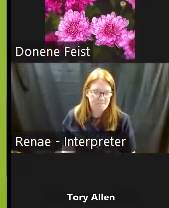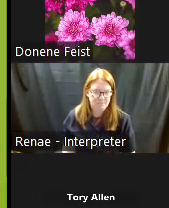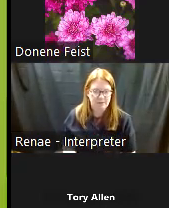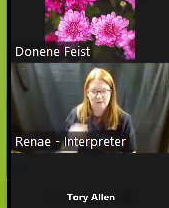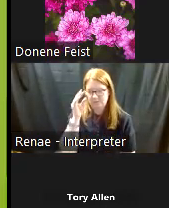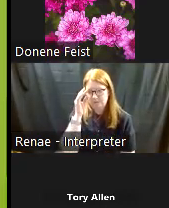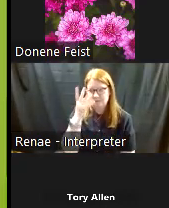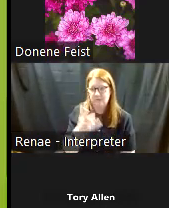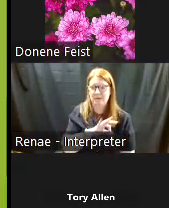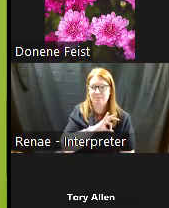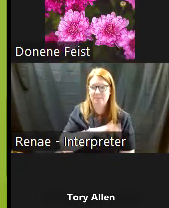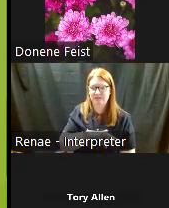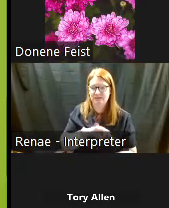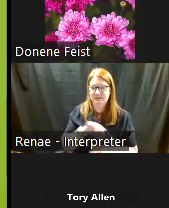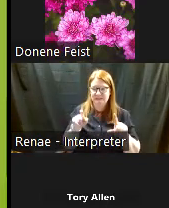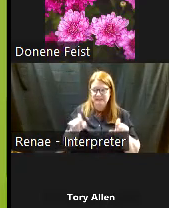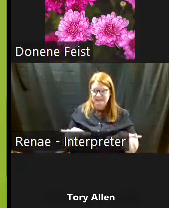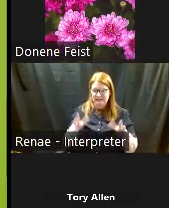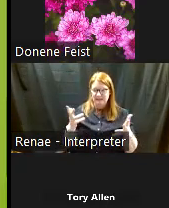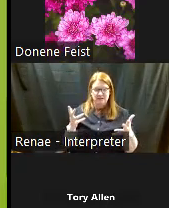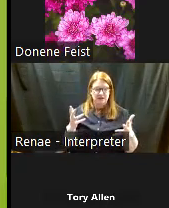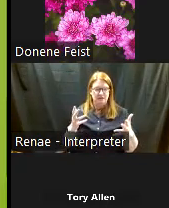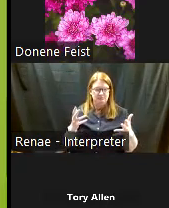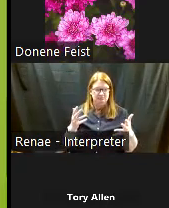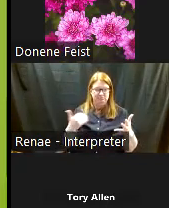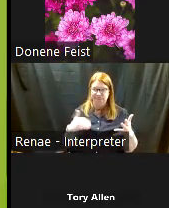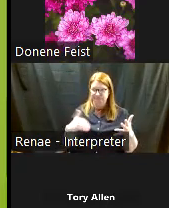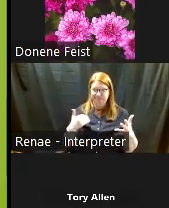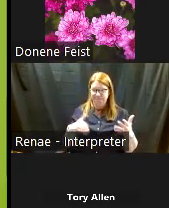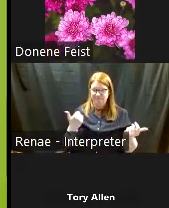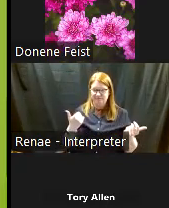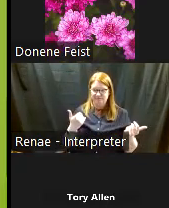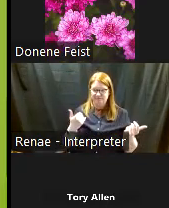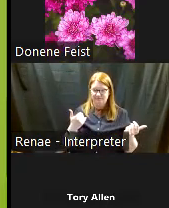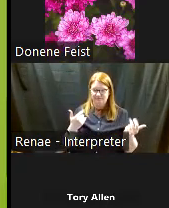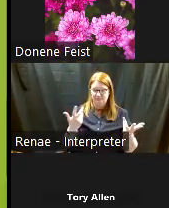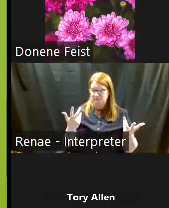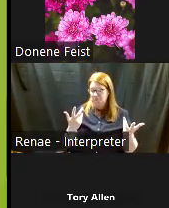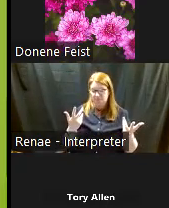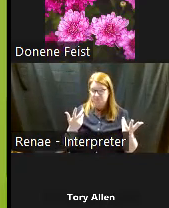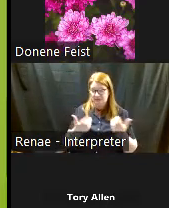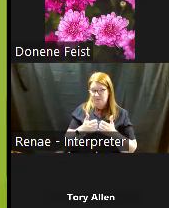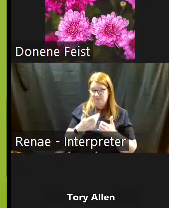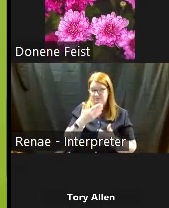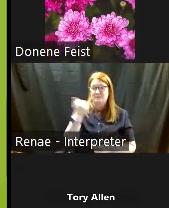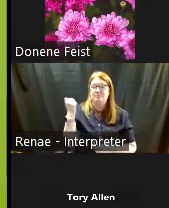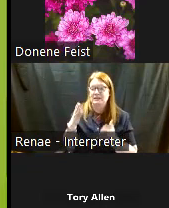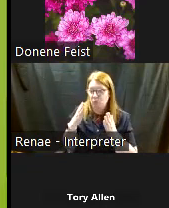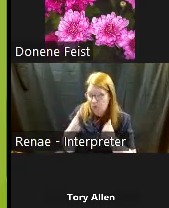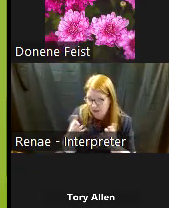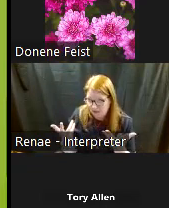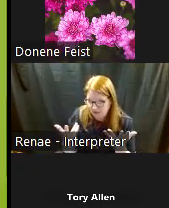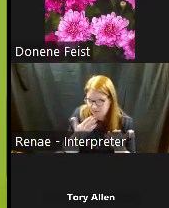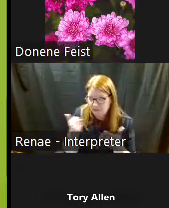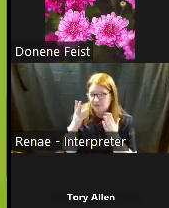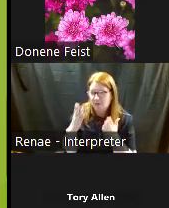So benefits of this testing really are, this is the most objective way that we can measure, and really the only way that